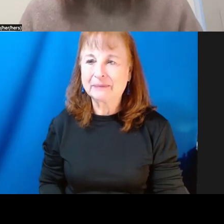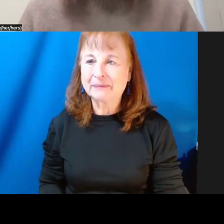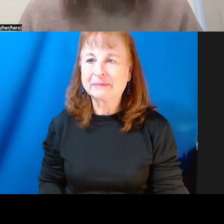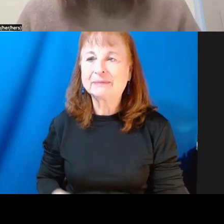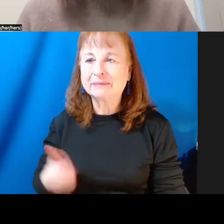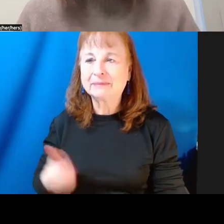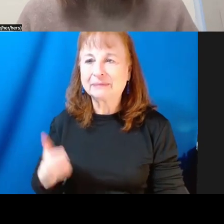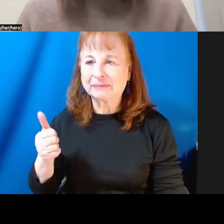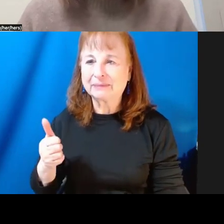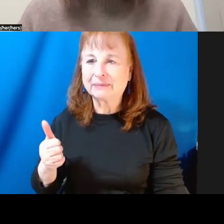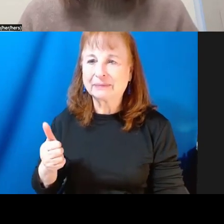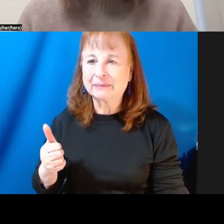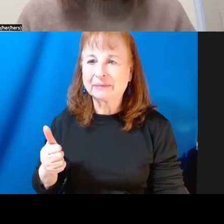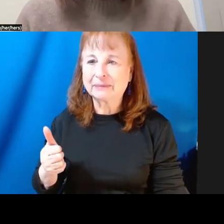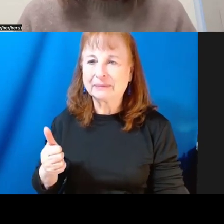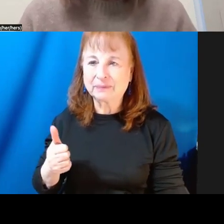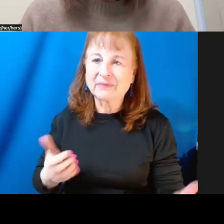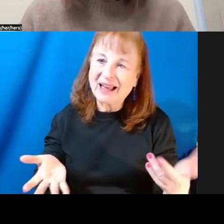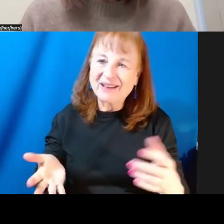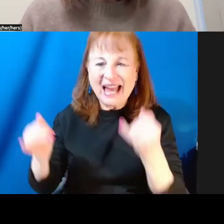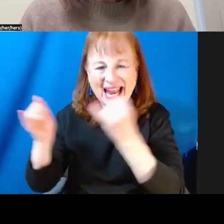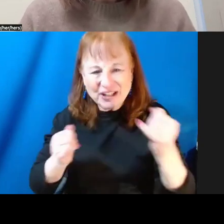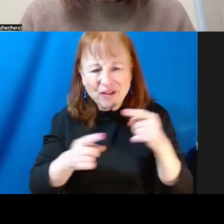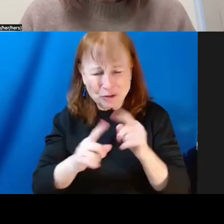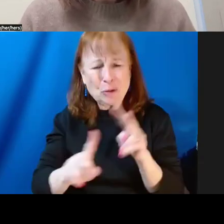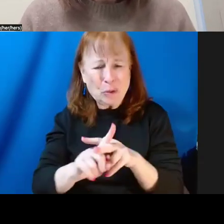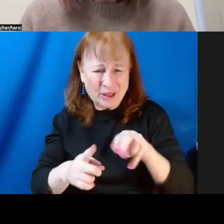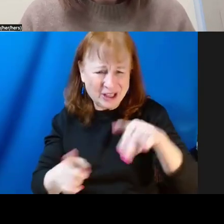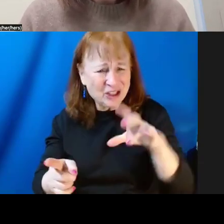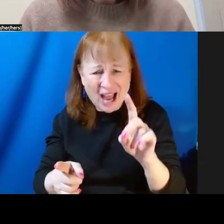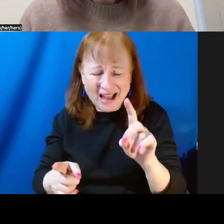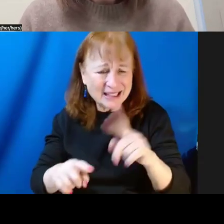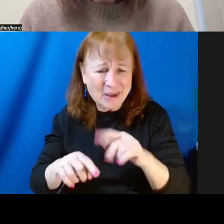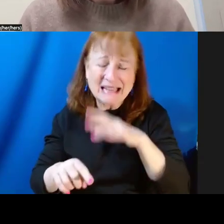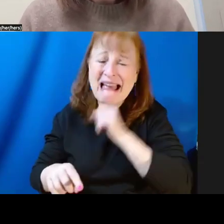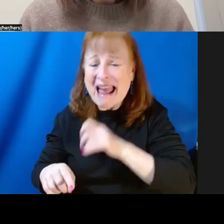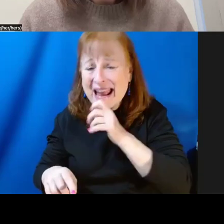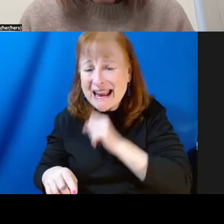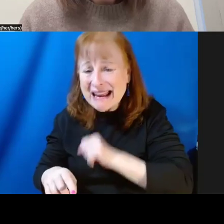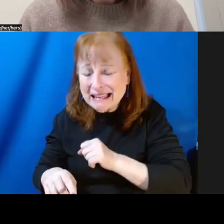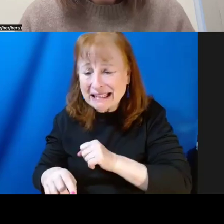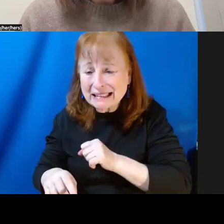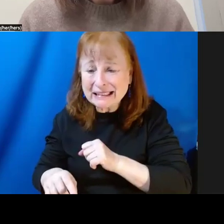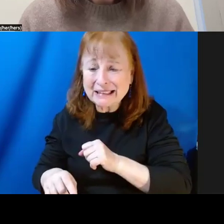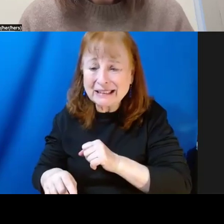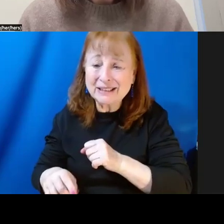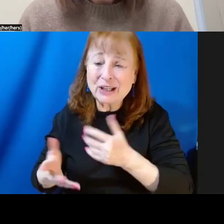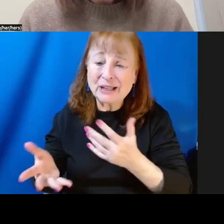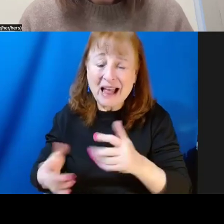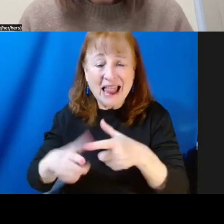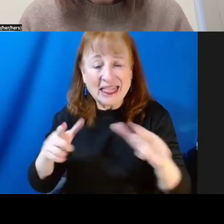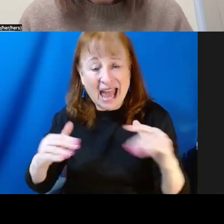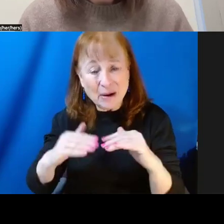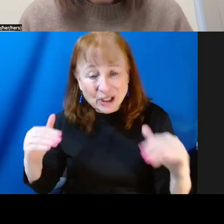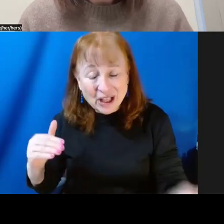Yeah, I mean it's absolutely individualized to the child. It depends on age and their language